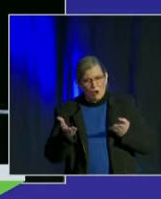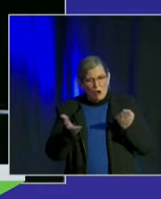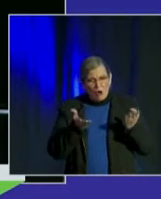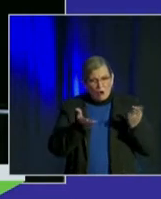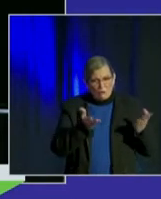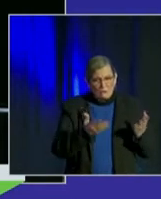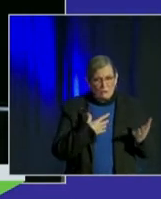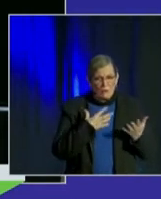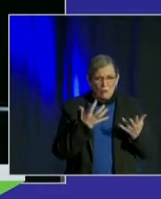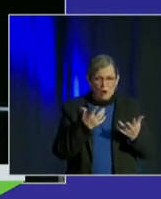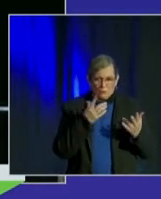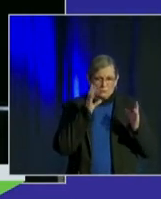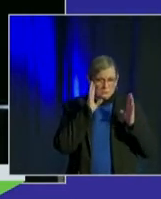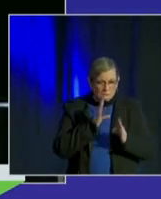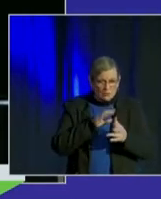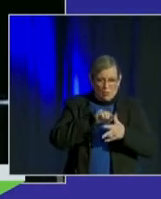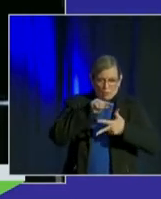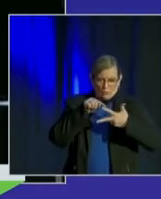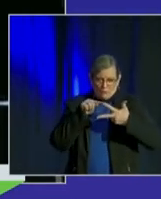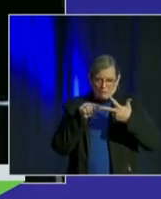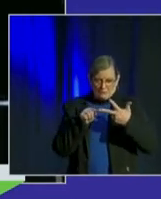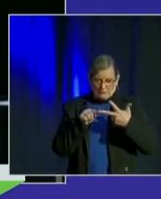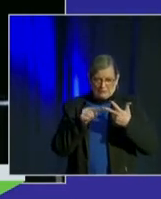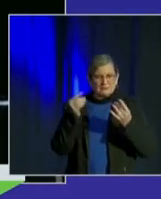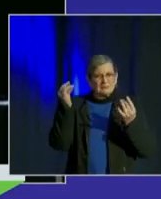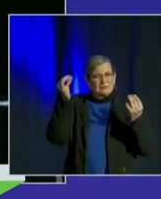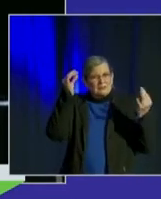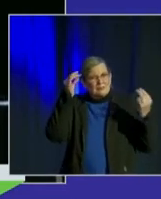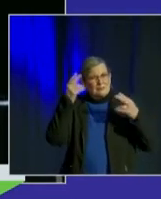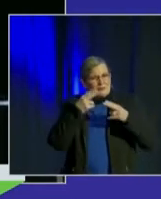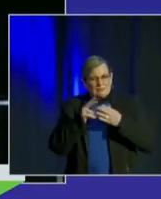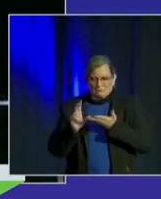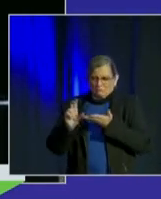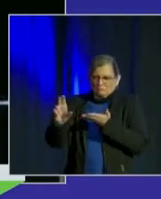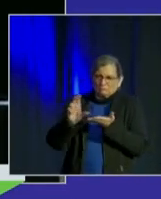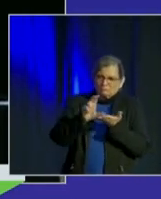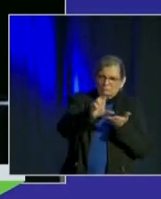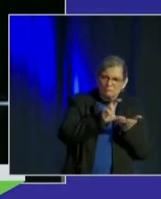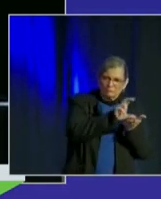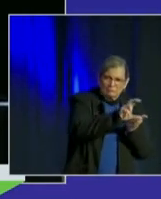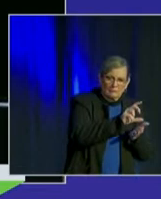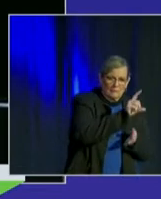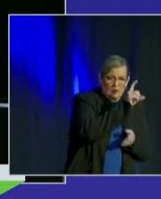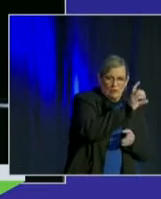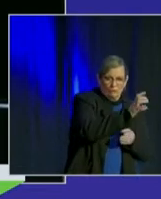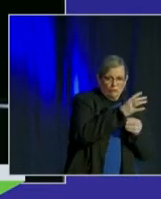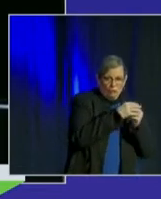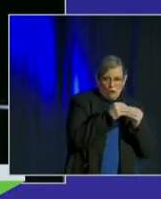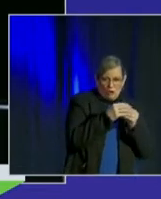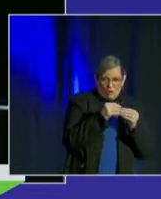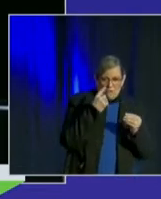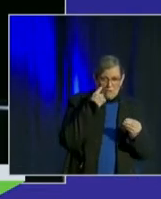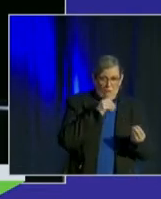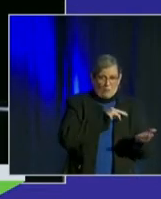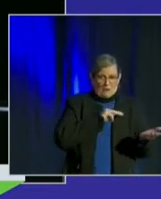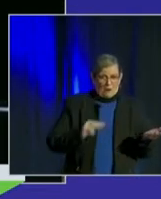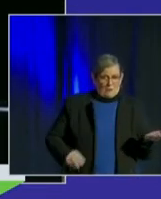consider as you contemplate the allocation of your $100 for the mayor's budget.